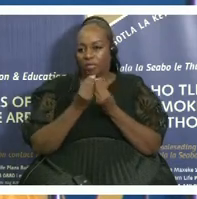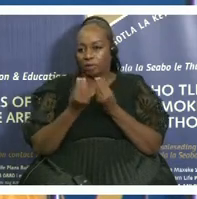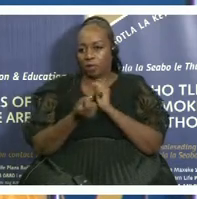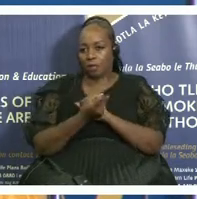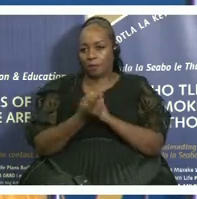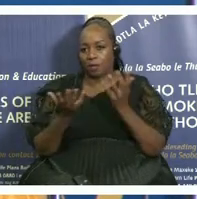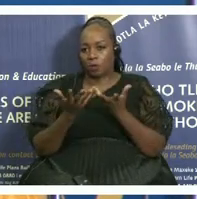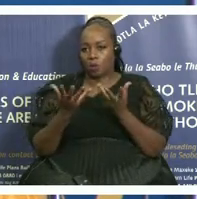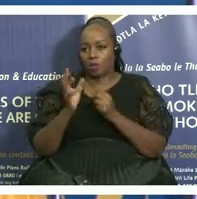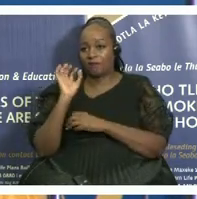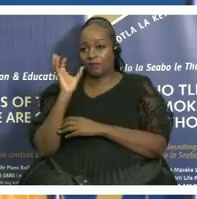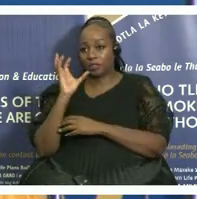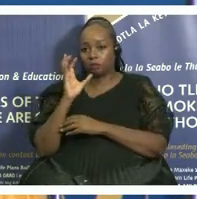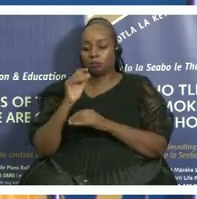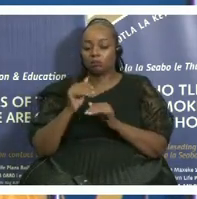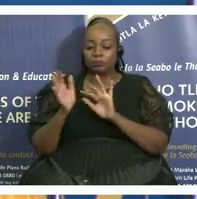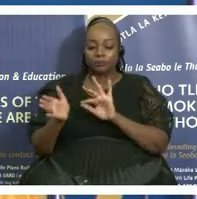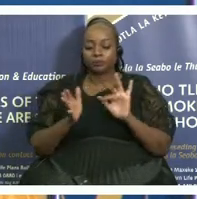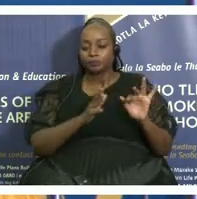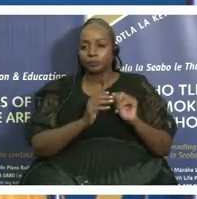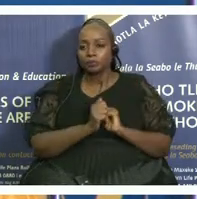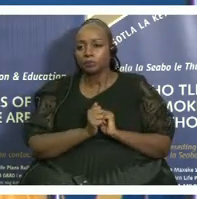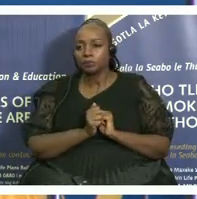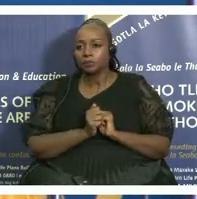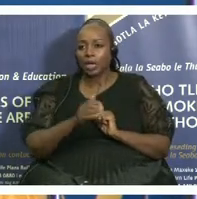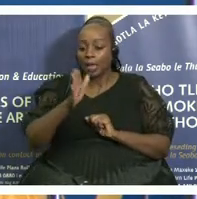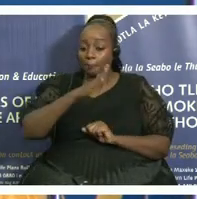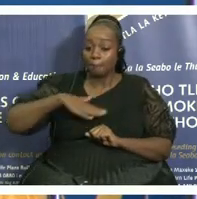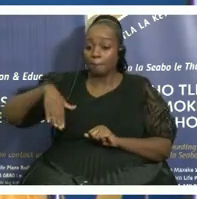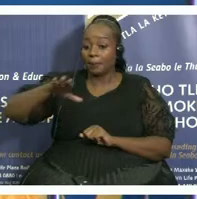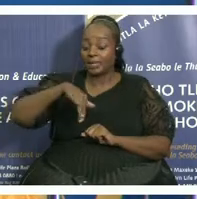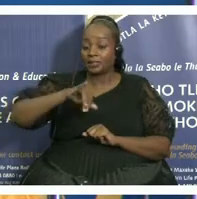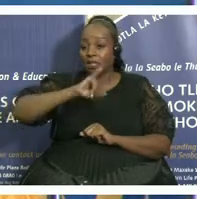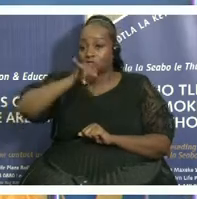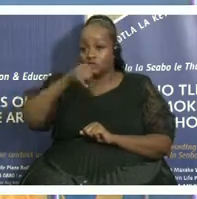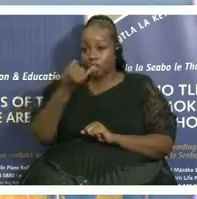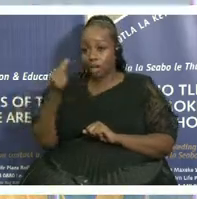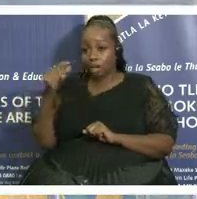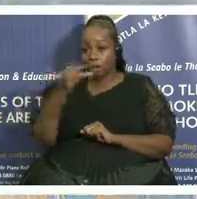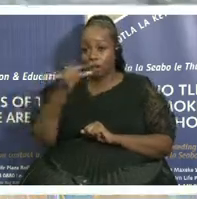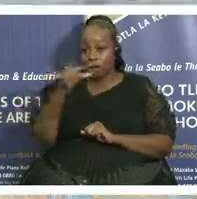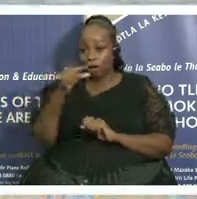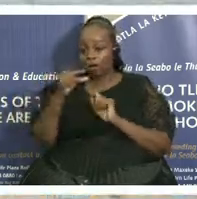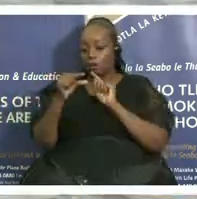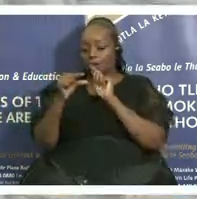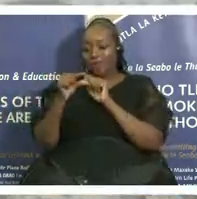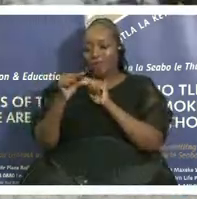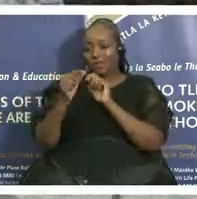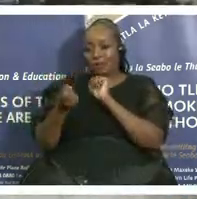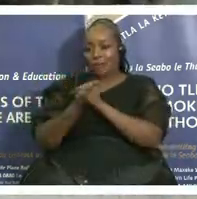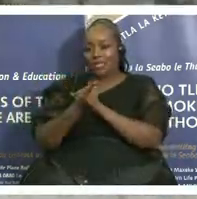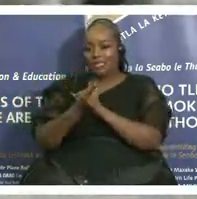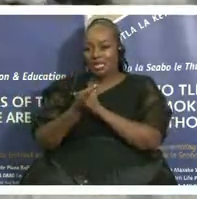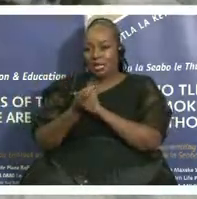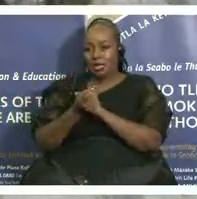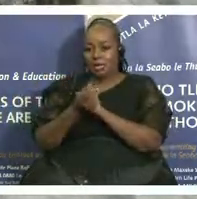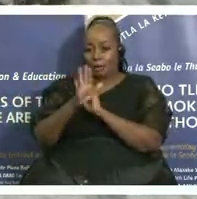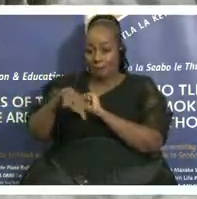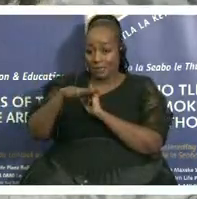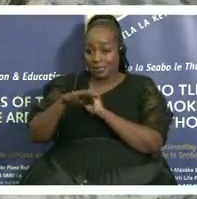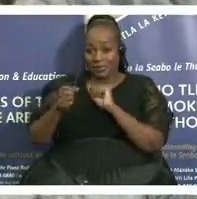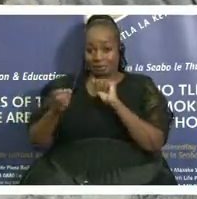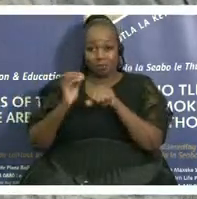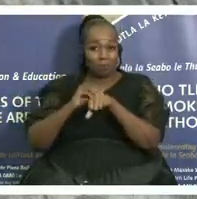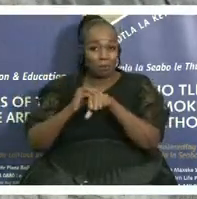The Jagersfontein mine disaster has impressed upon us the necessity to improve our disaster management